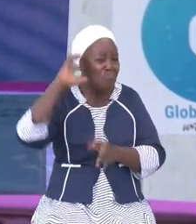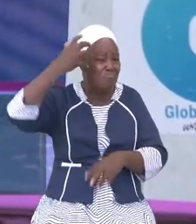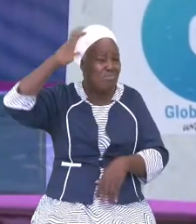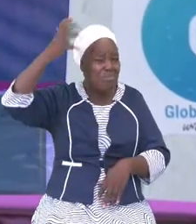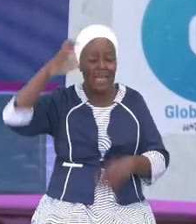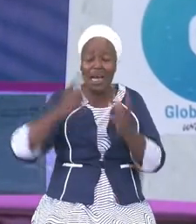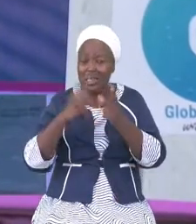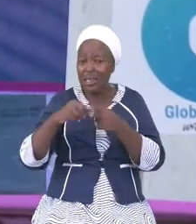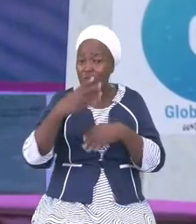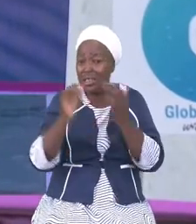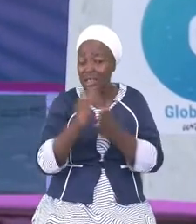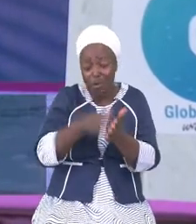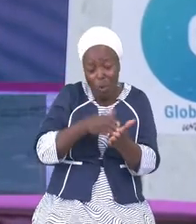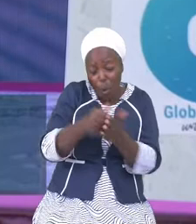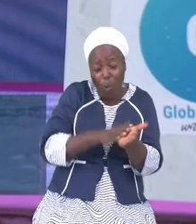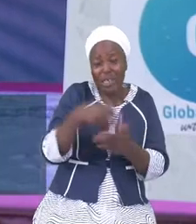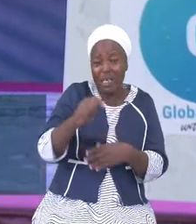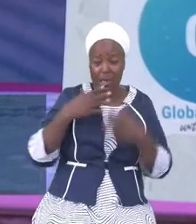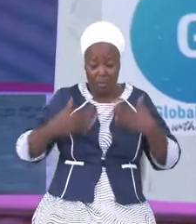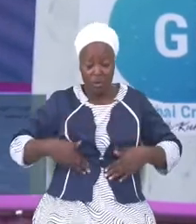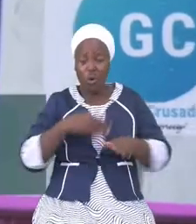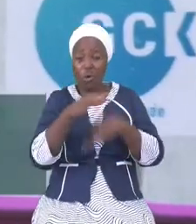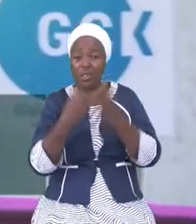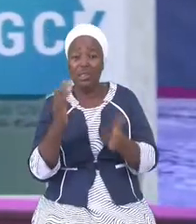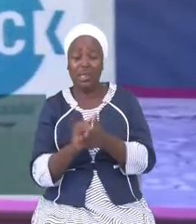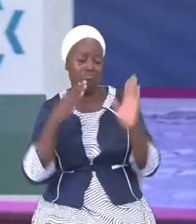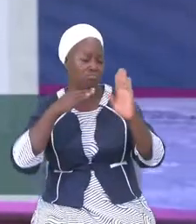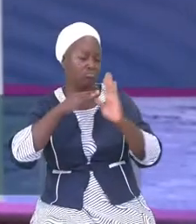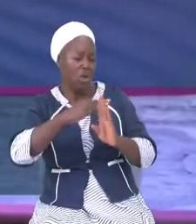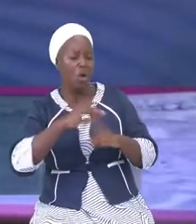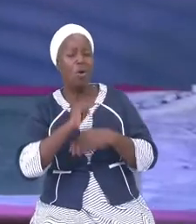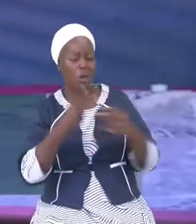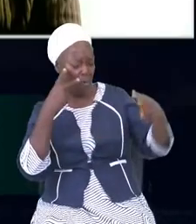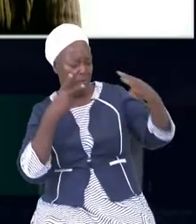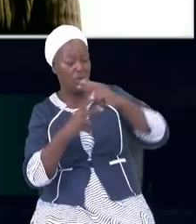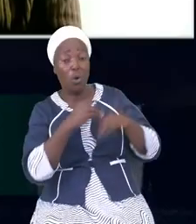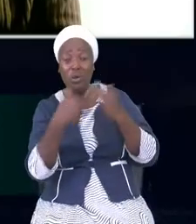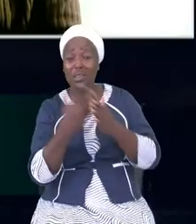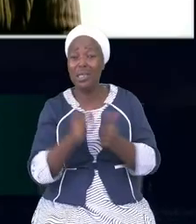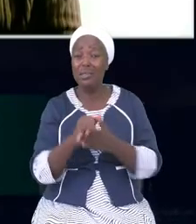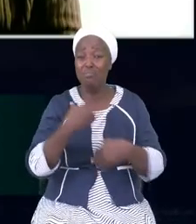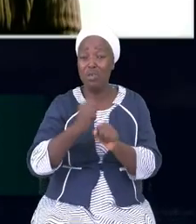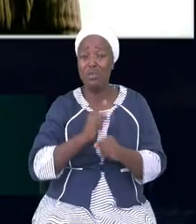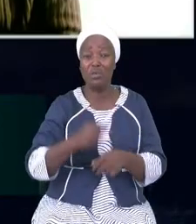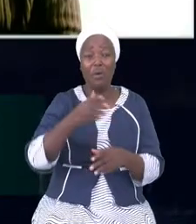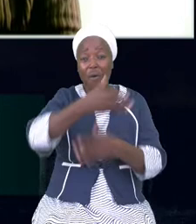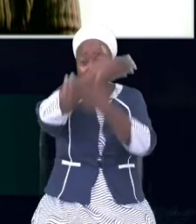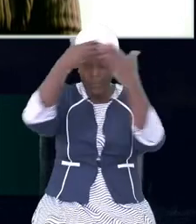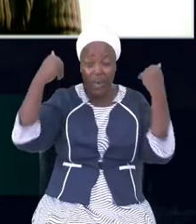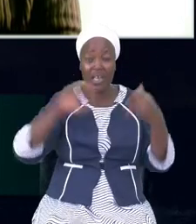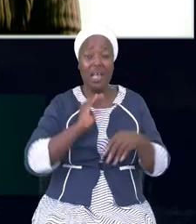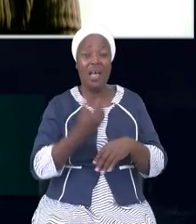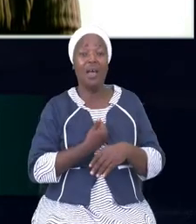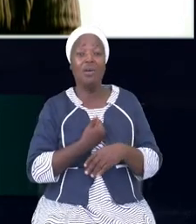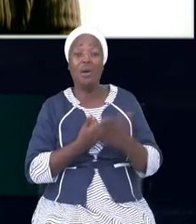body. All the things that blocks our vision, all the things that makes us forget our mission here